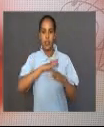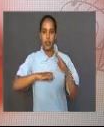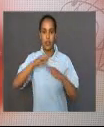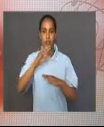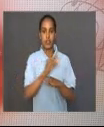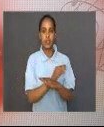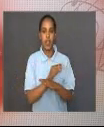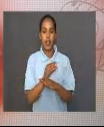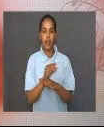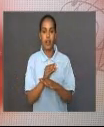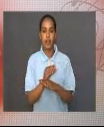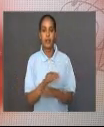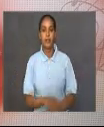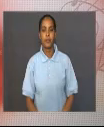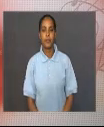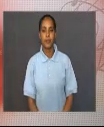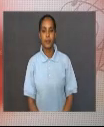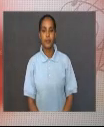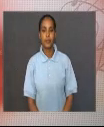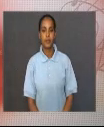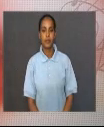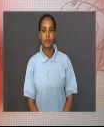electrolytic cell.